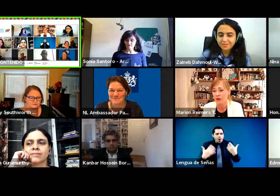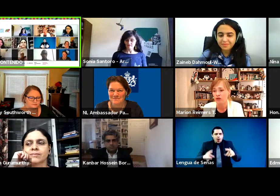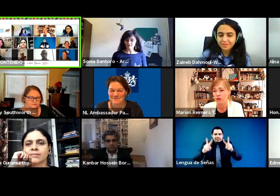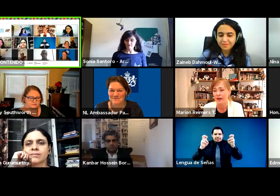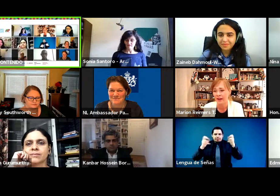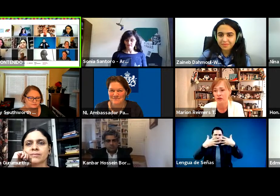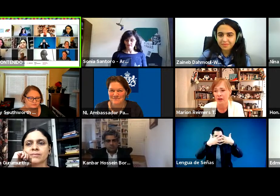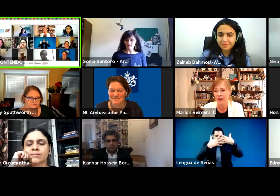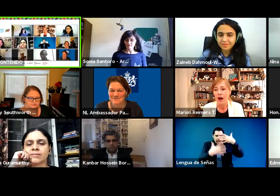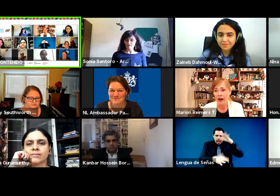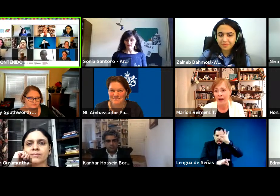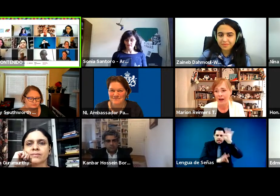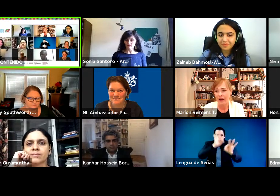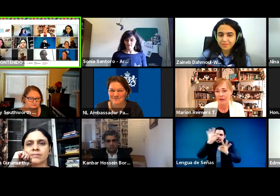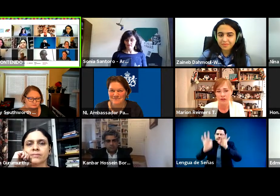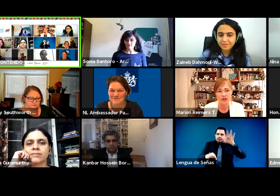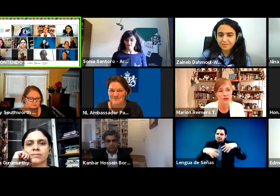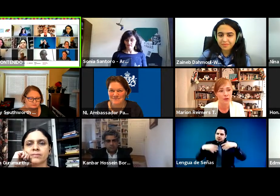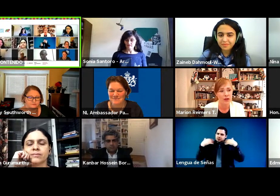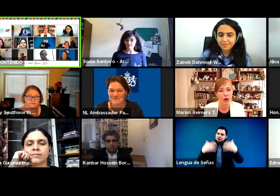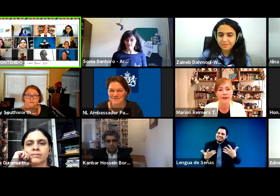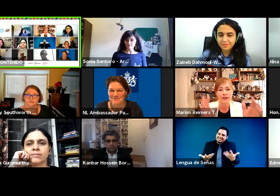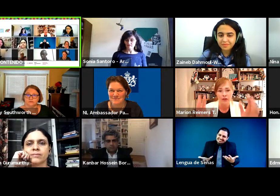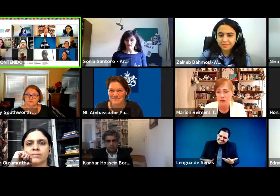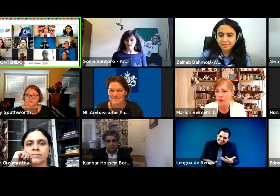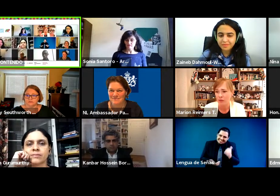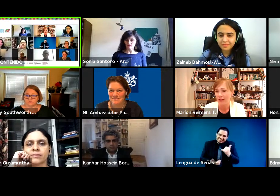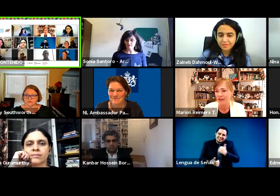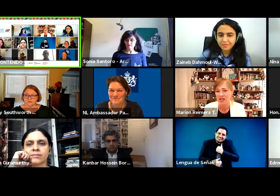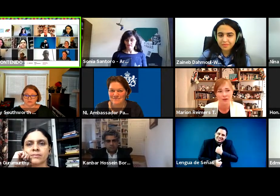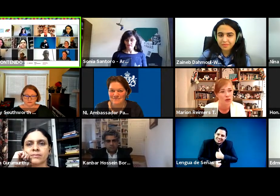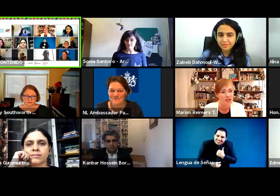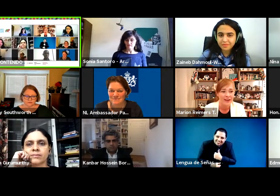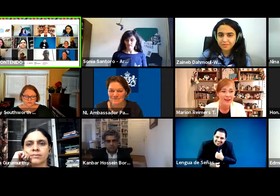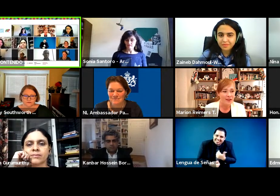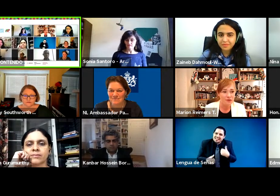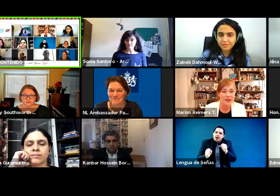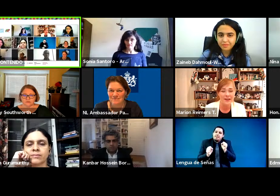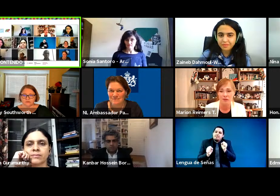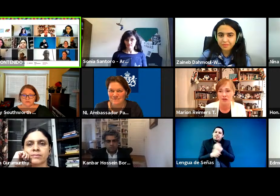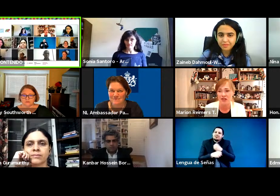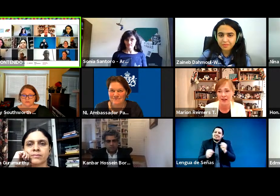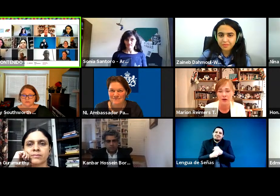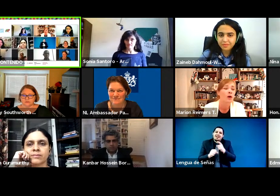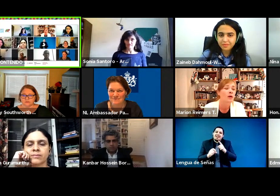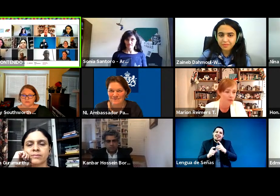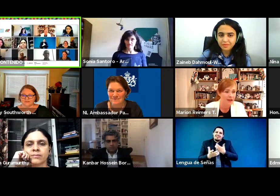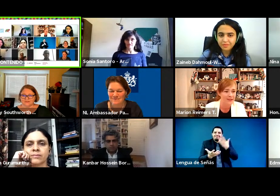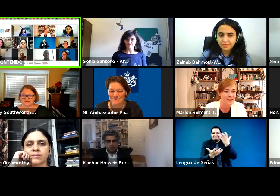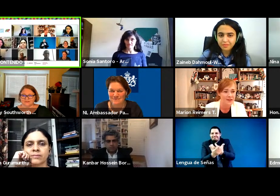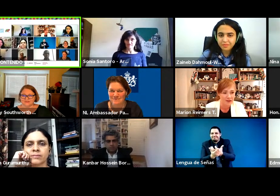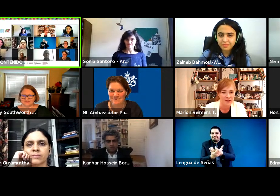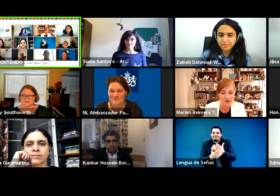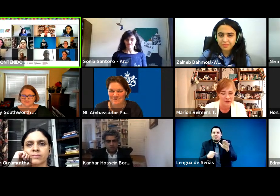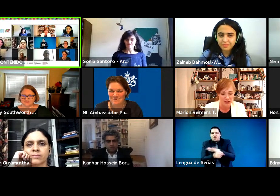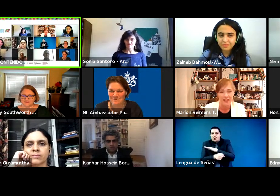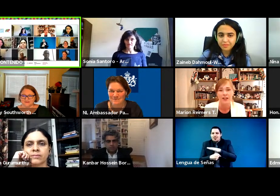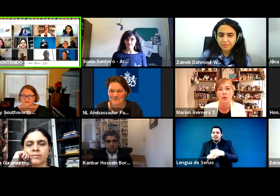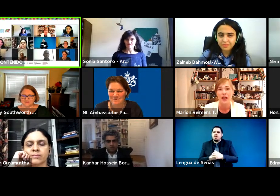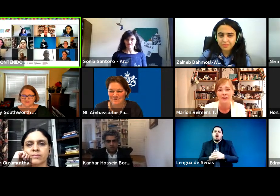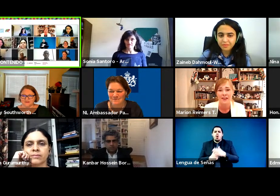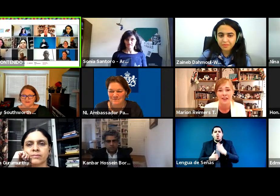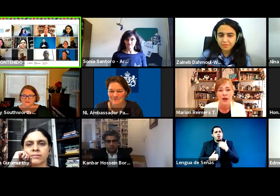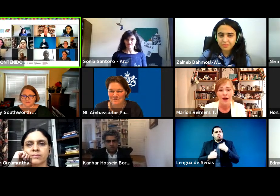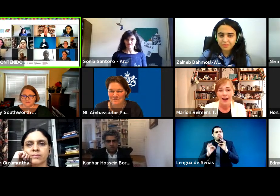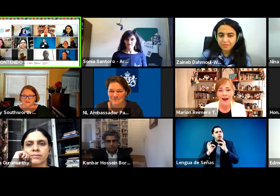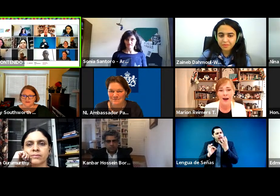you have also been answering the questions from the audience through the private chat, which I really appreciate, or well, at least the chat that